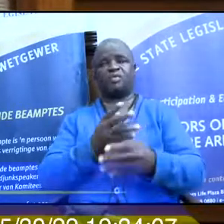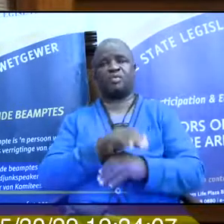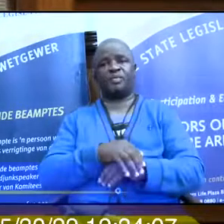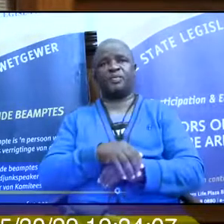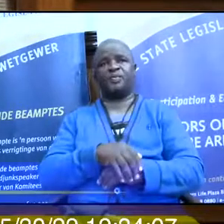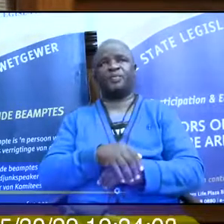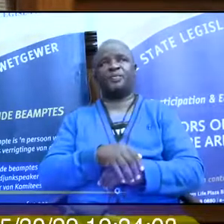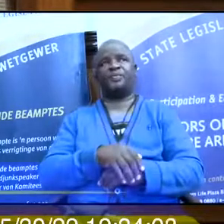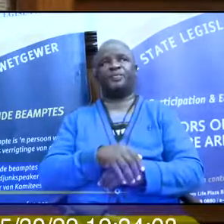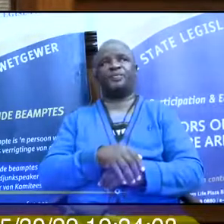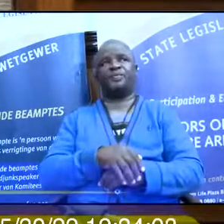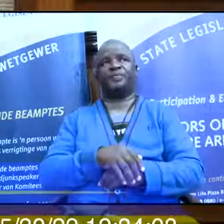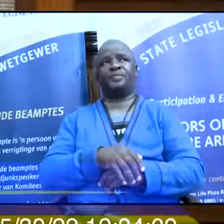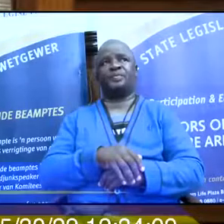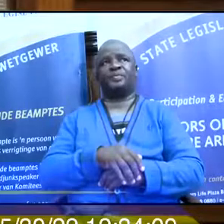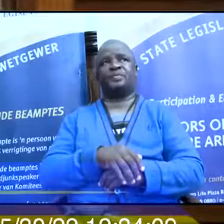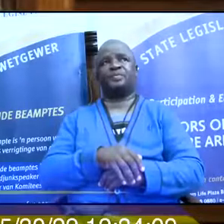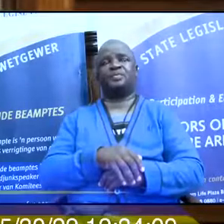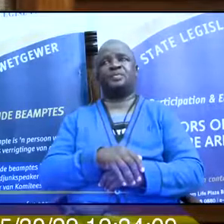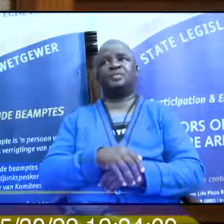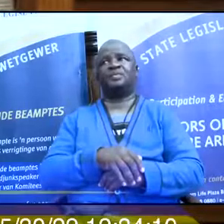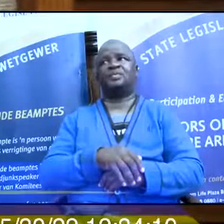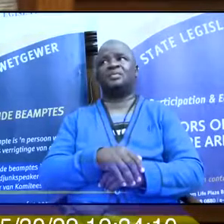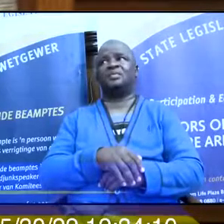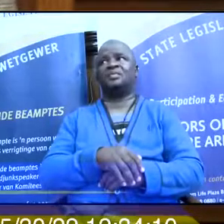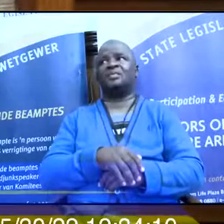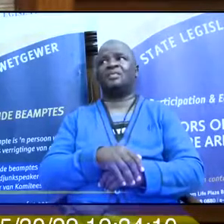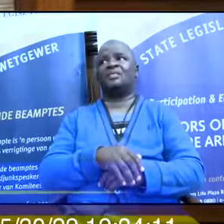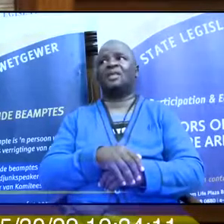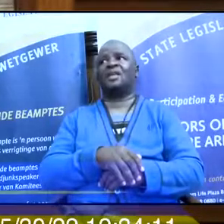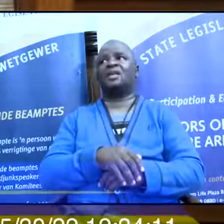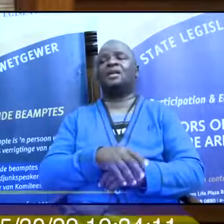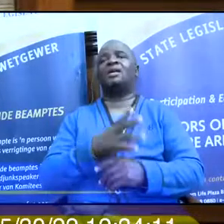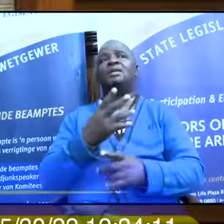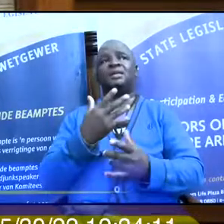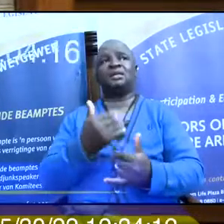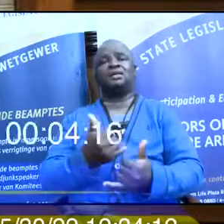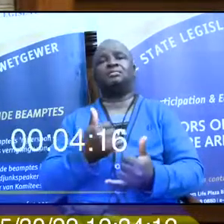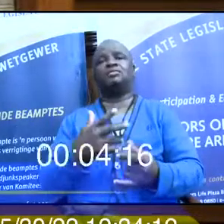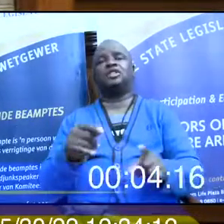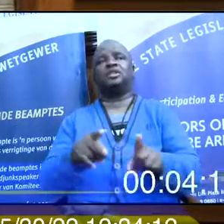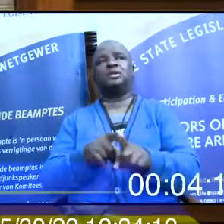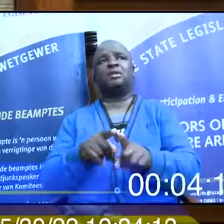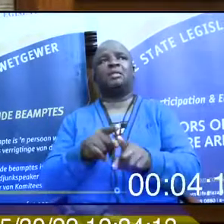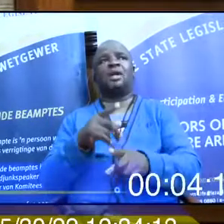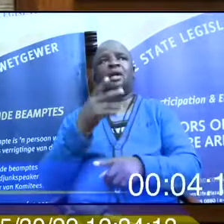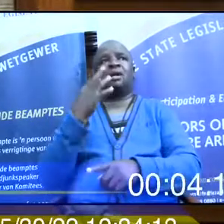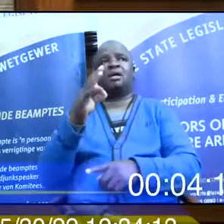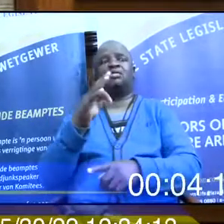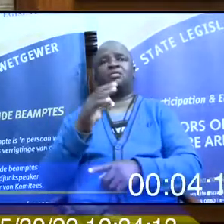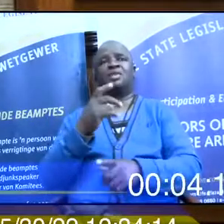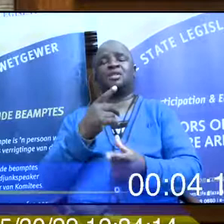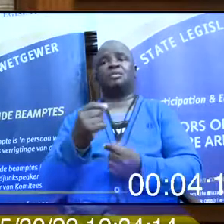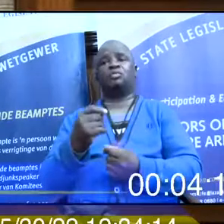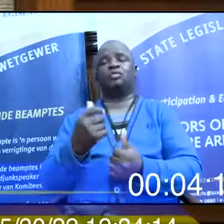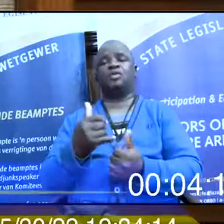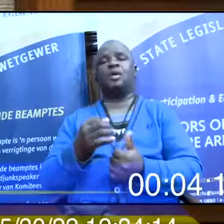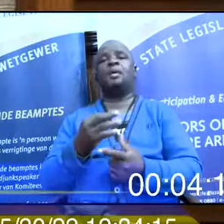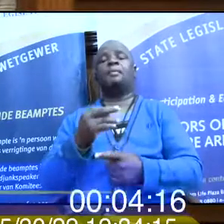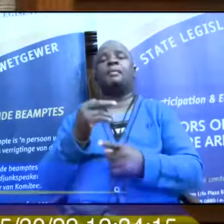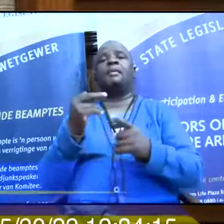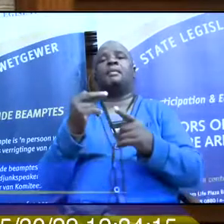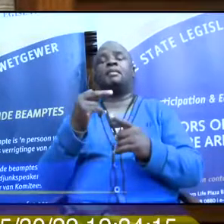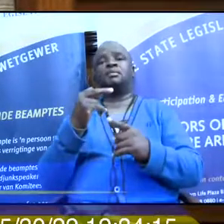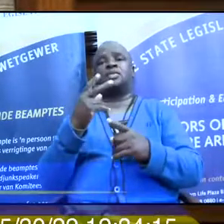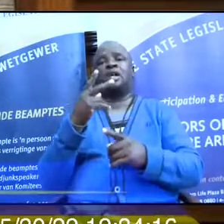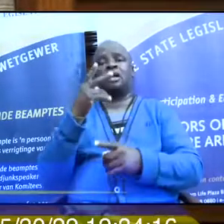court court chair it is furthered the naked attack on collective bargaining government based on the false argument that public service